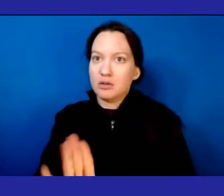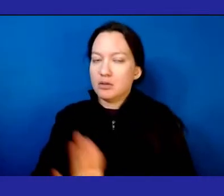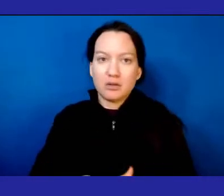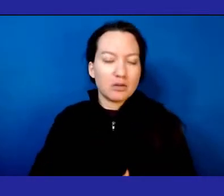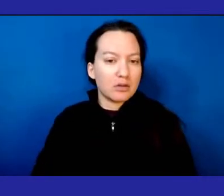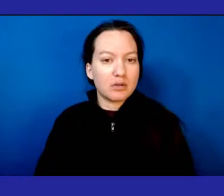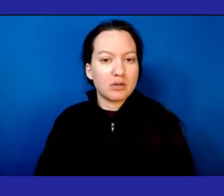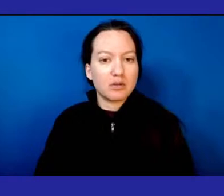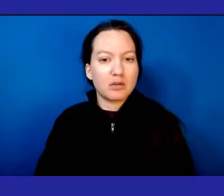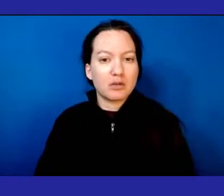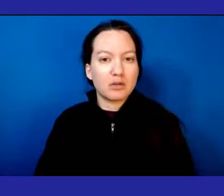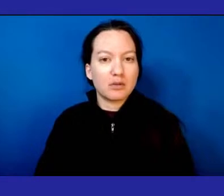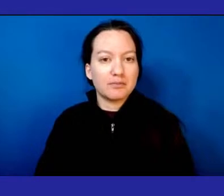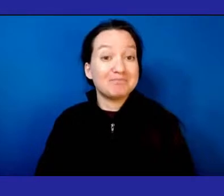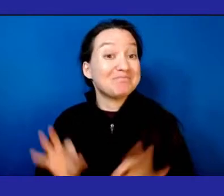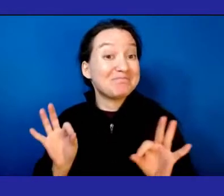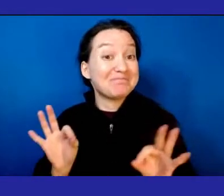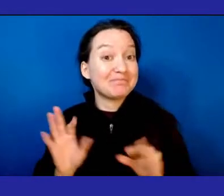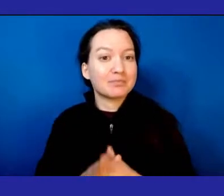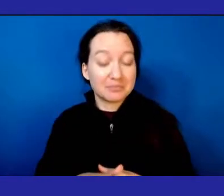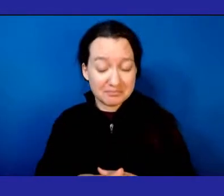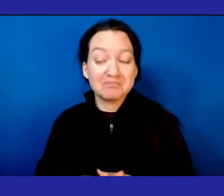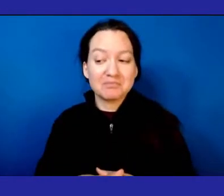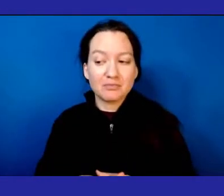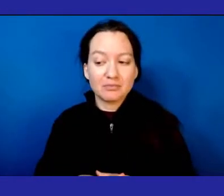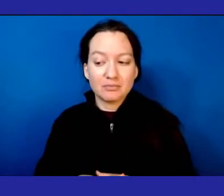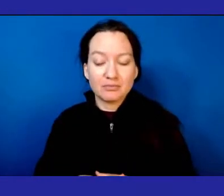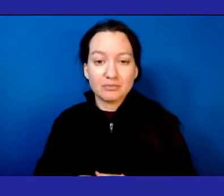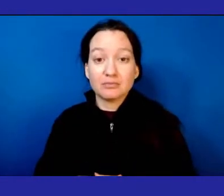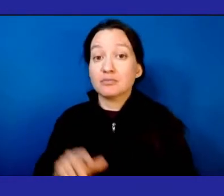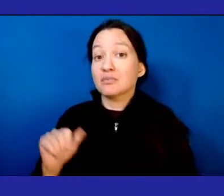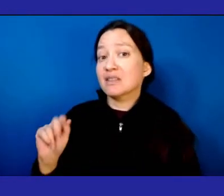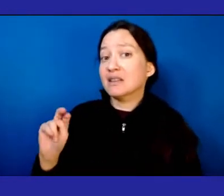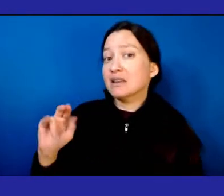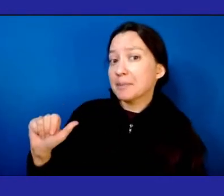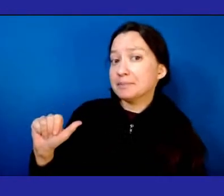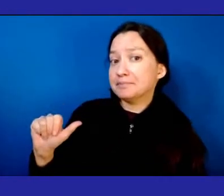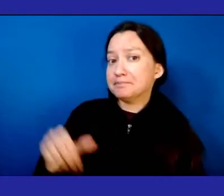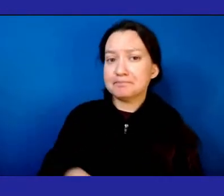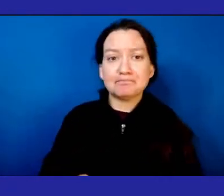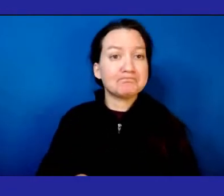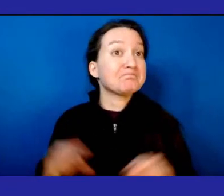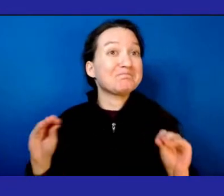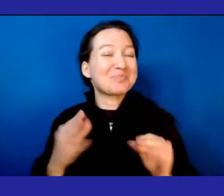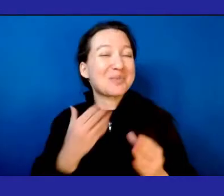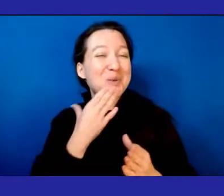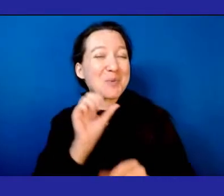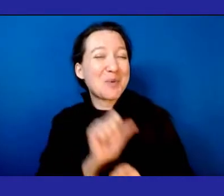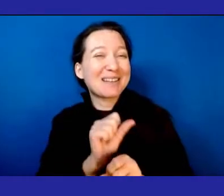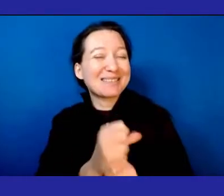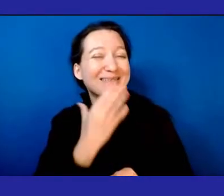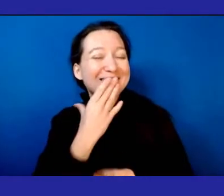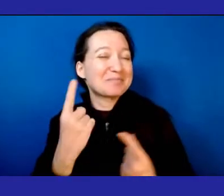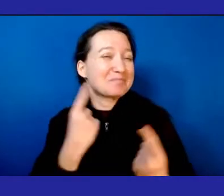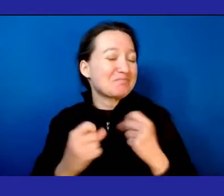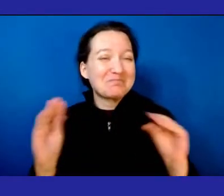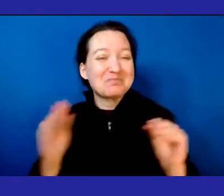No, excellent. Nita? Great work. No further questions. Thank you for the report.